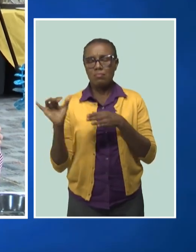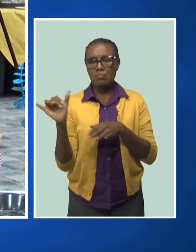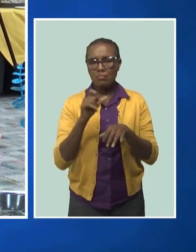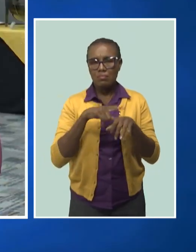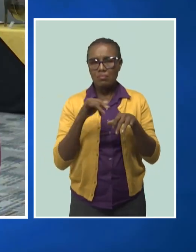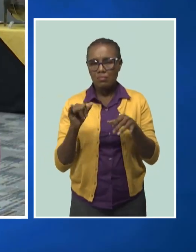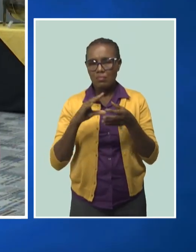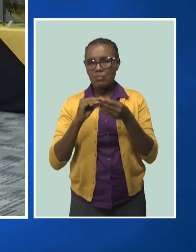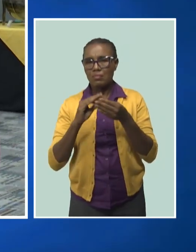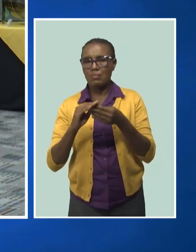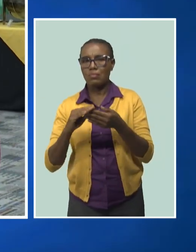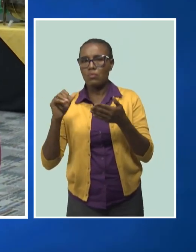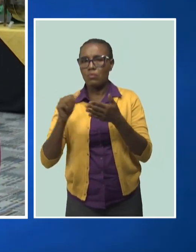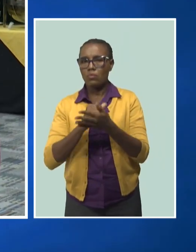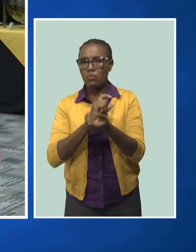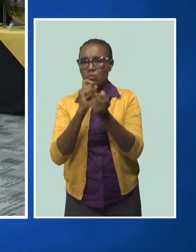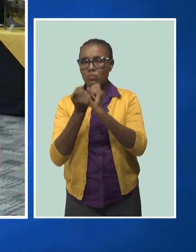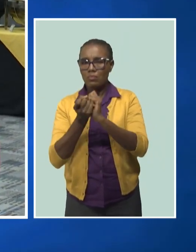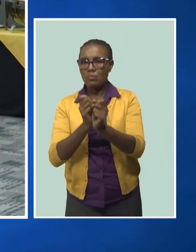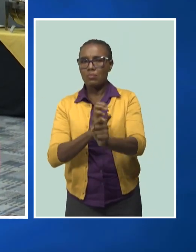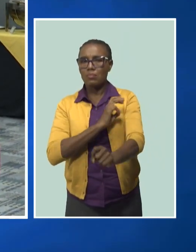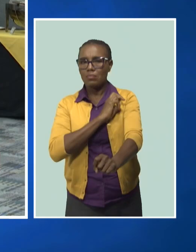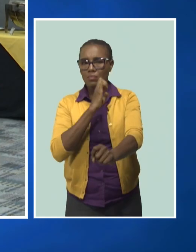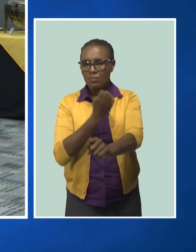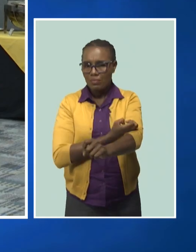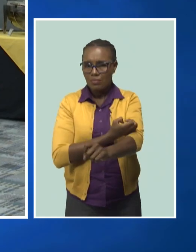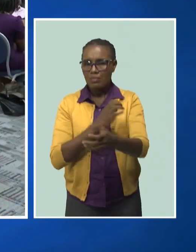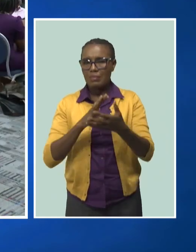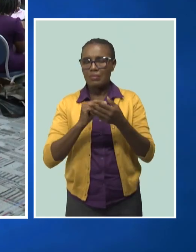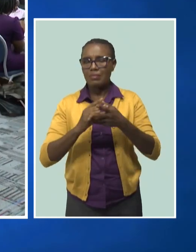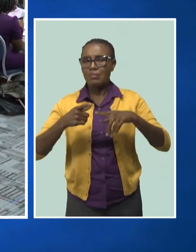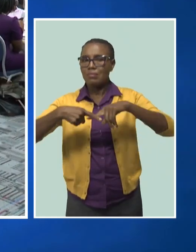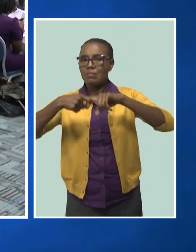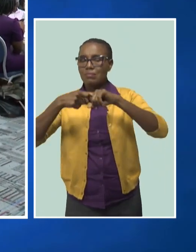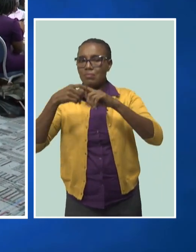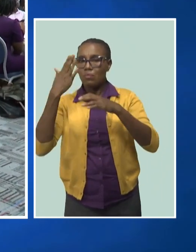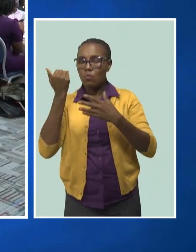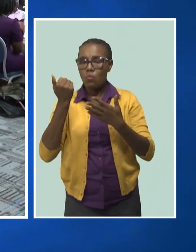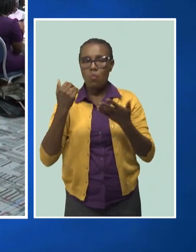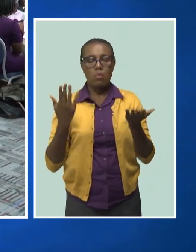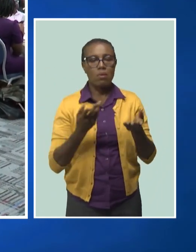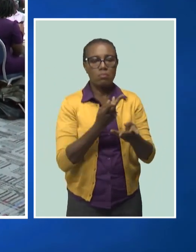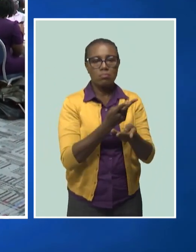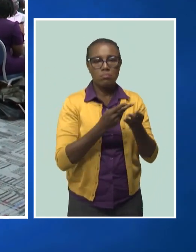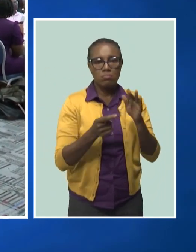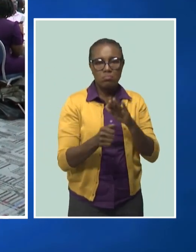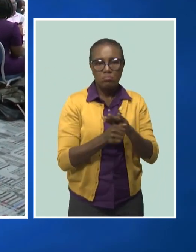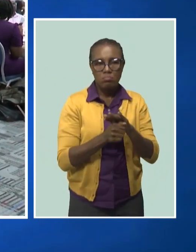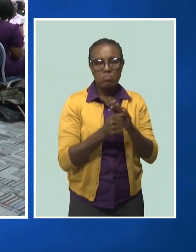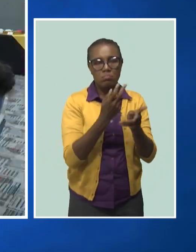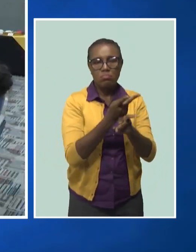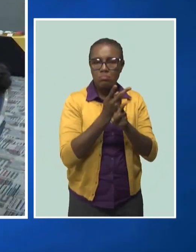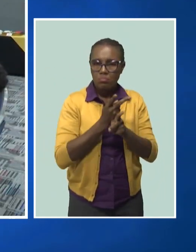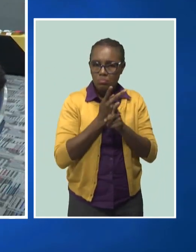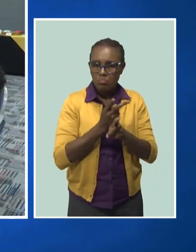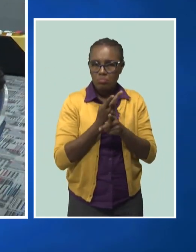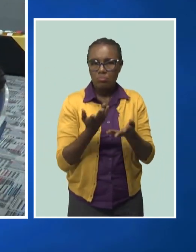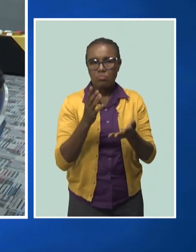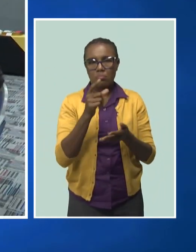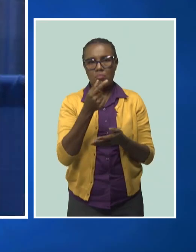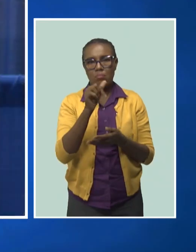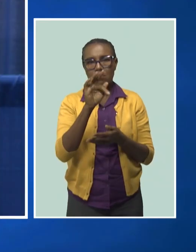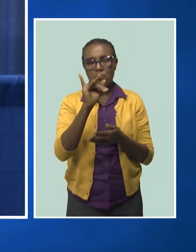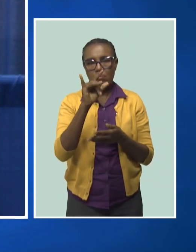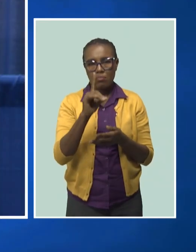renewable energy market, which he says is currently stalled because of a lack of storage capacity on the grid.